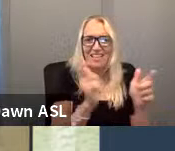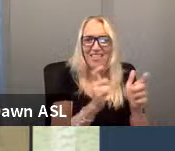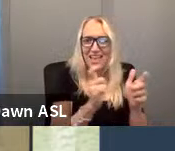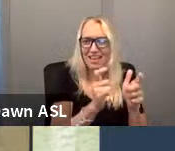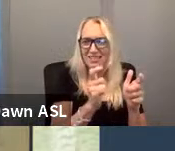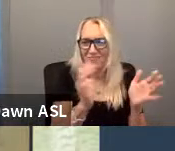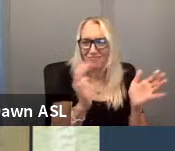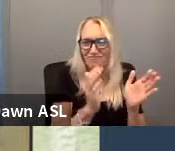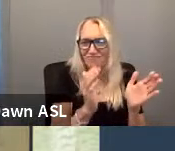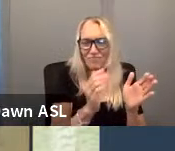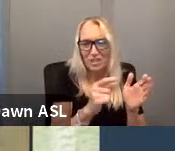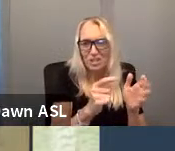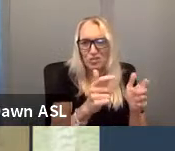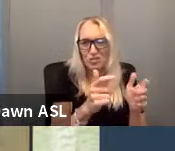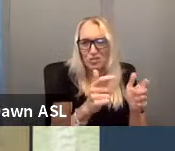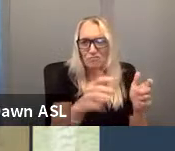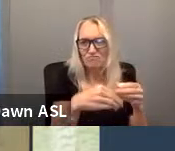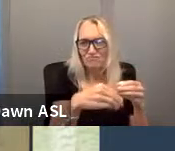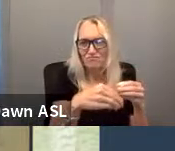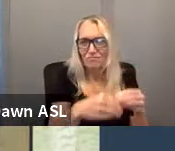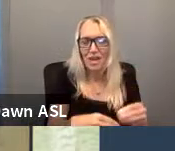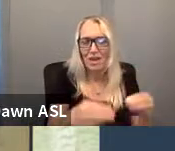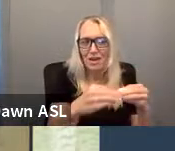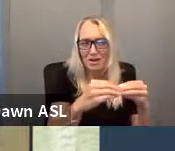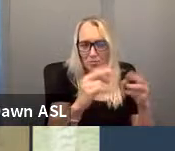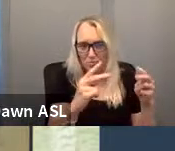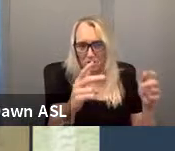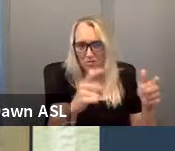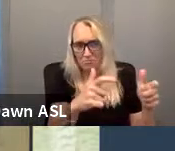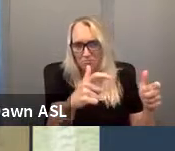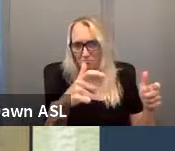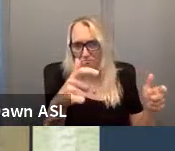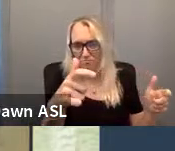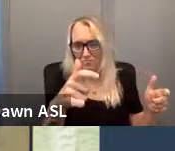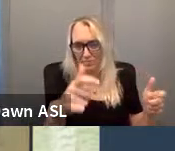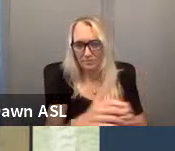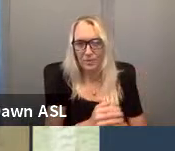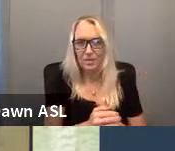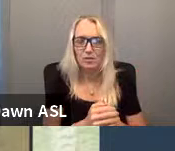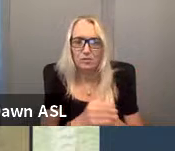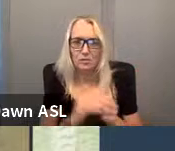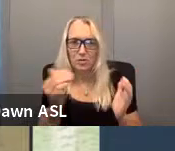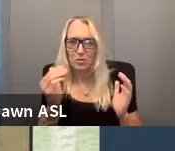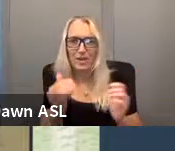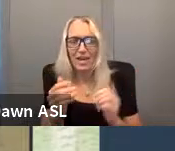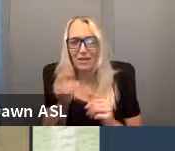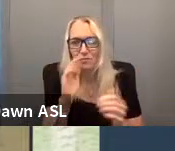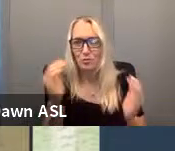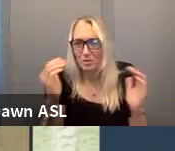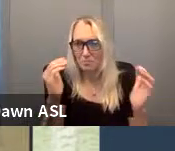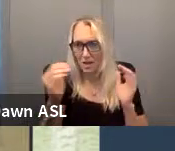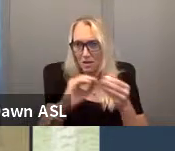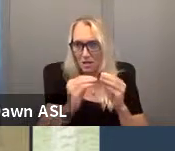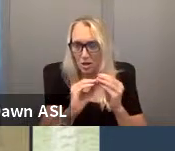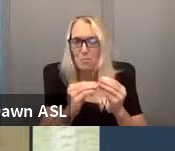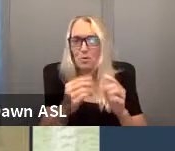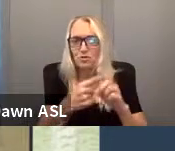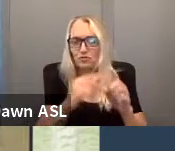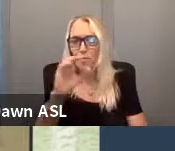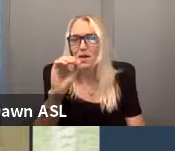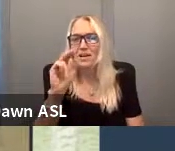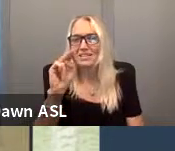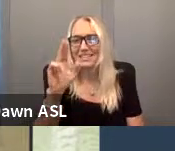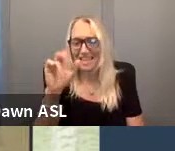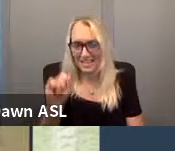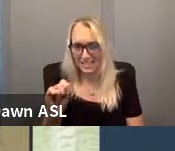needed 770,000 residents to make it proportional. Depending on the final number we get back from the Census Bureau, it looks like